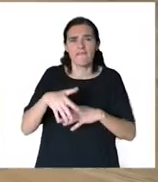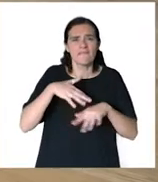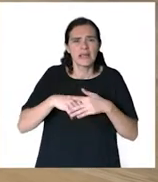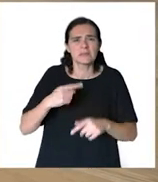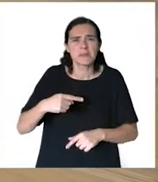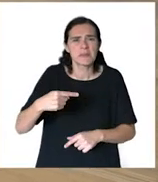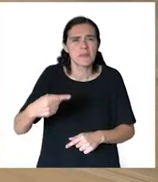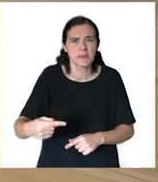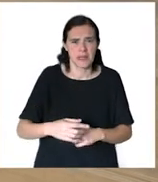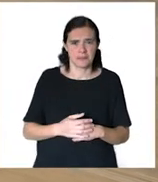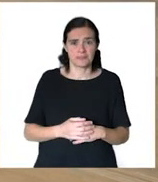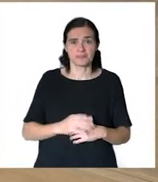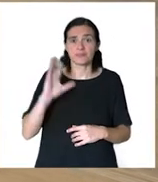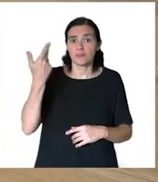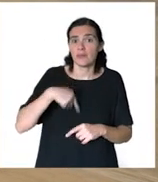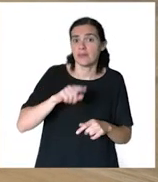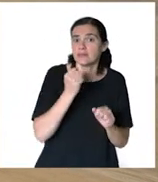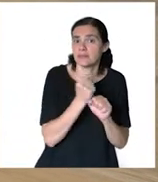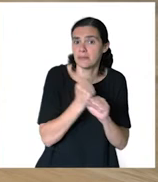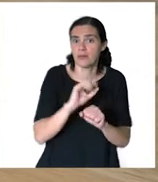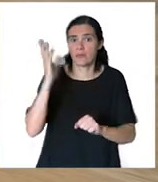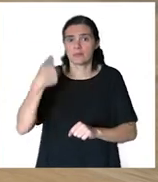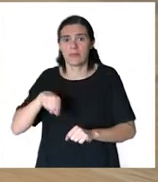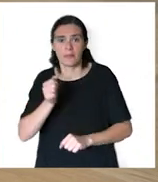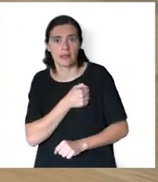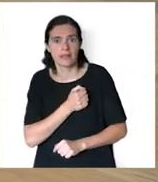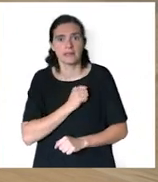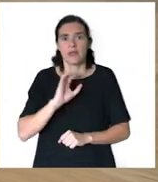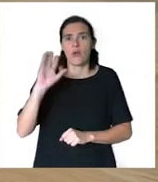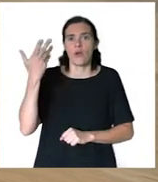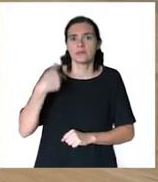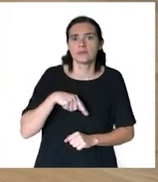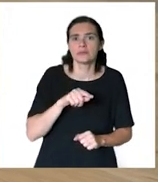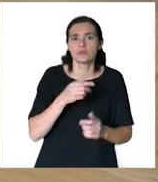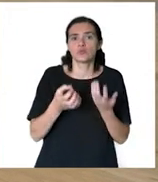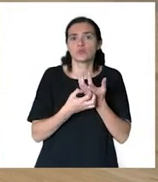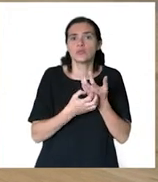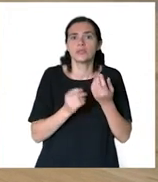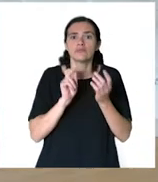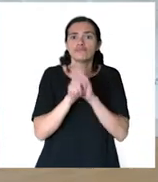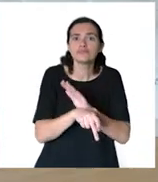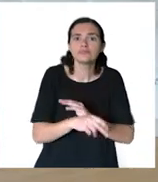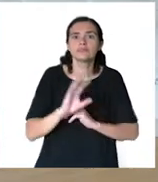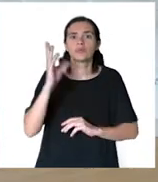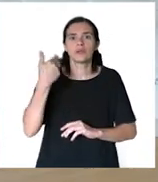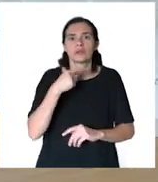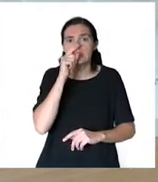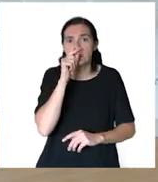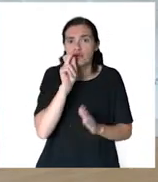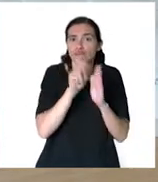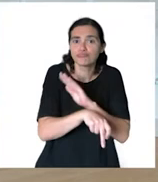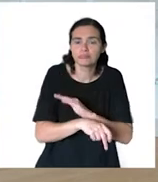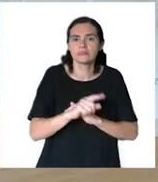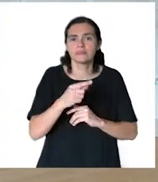day. When you go to work, when you go home, when you enter the kitchen, when you enter the bathroom,